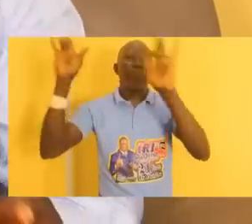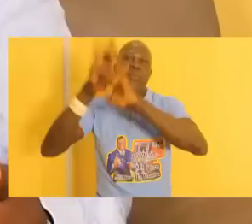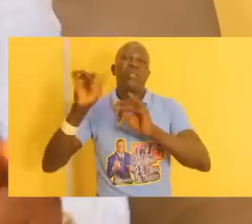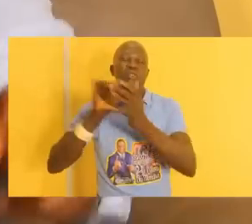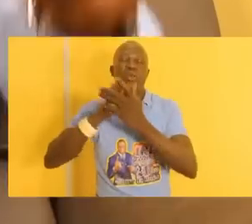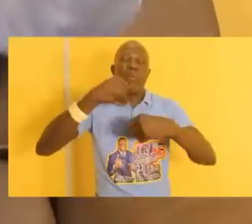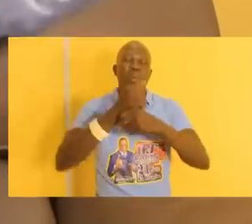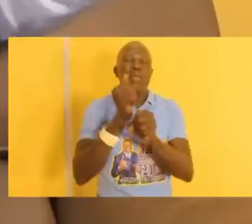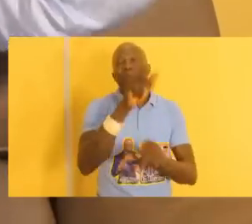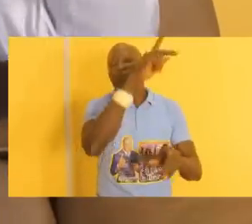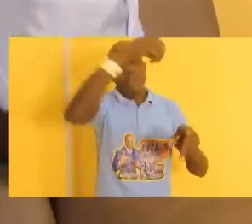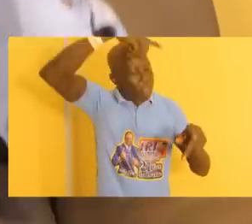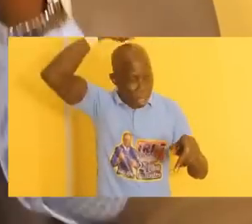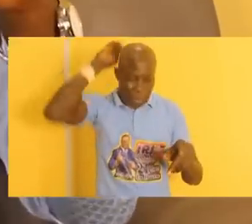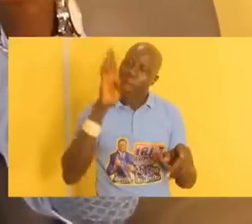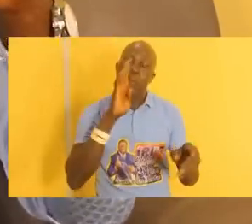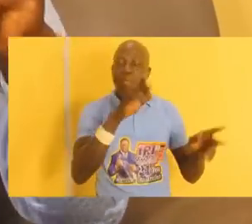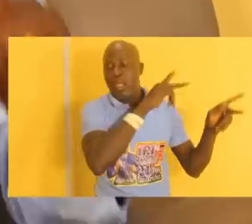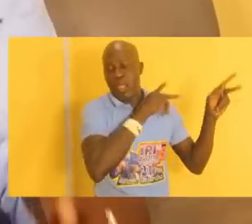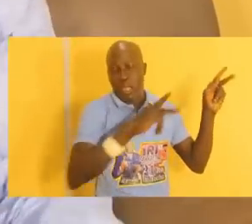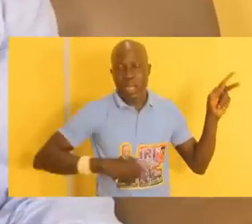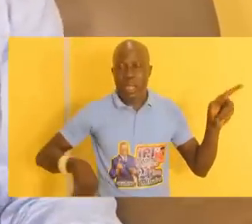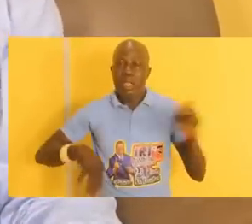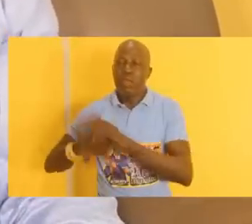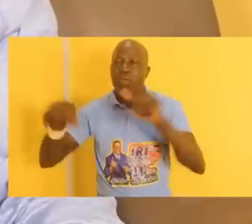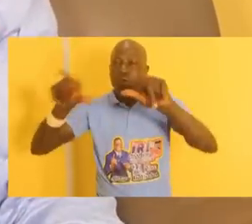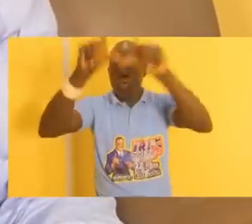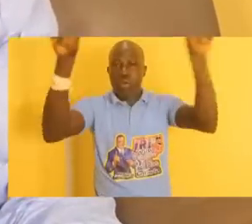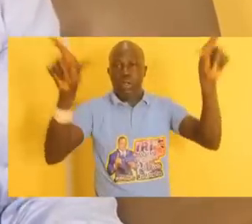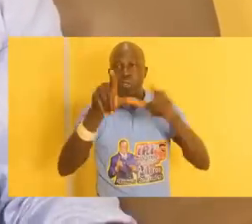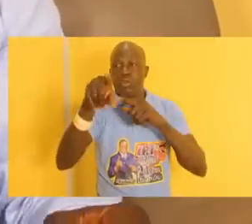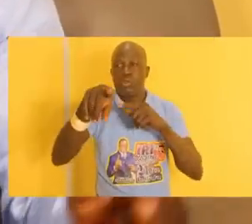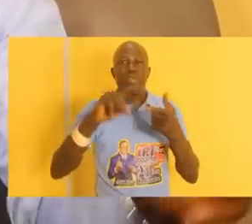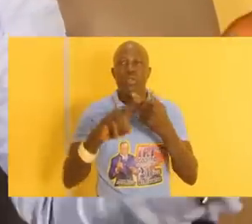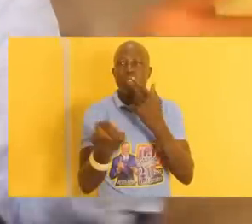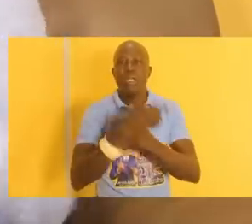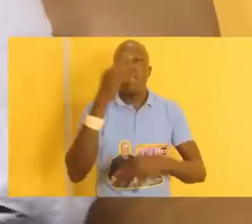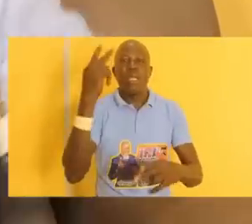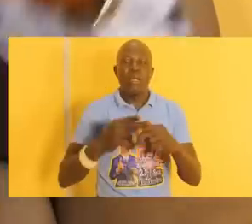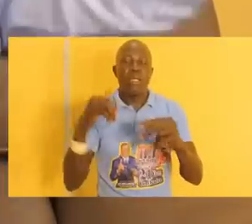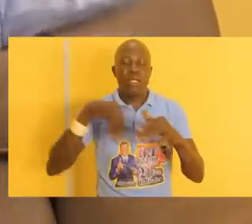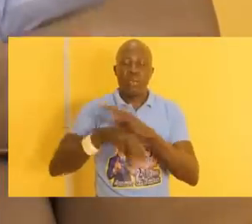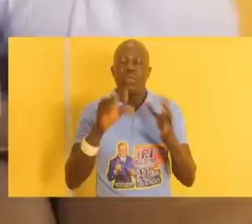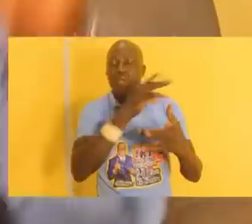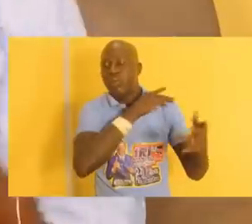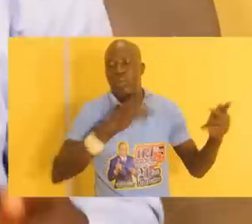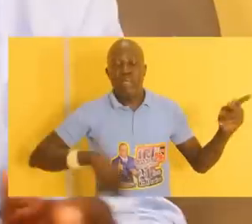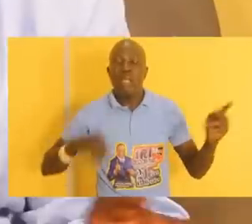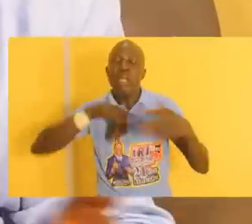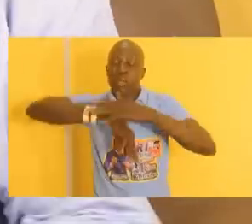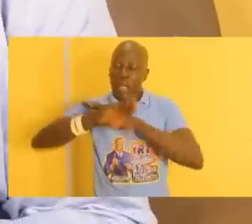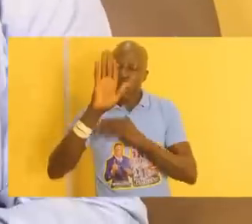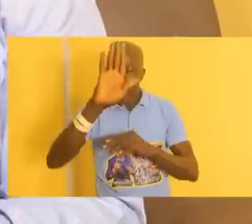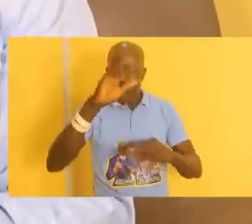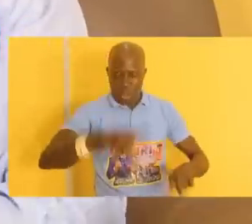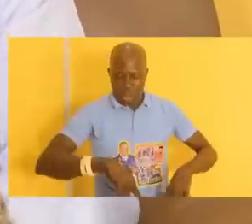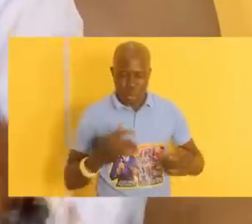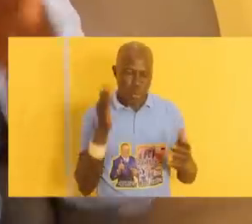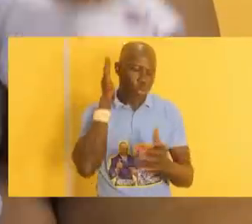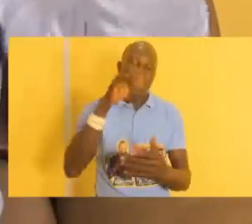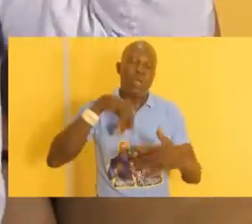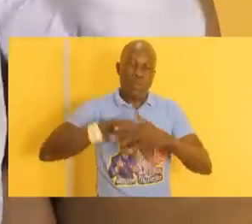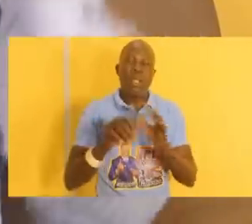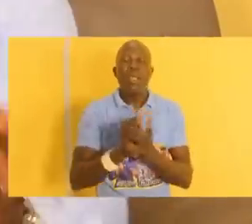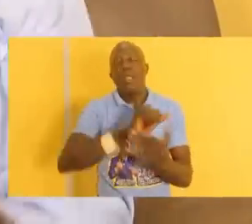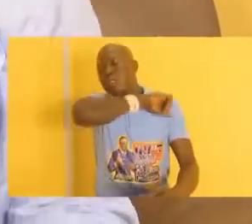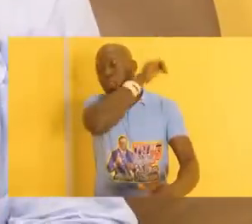that makes you feel that spirit will locate you to me. In the name of Jesus. Amen. The spirit of